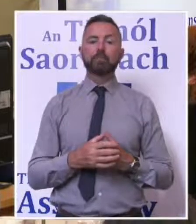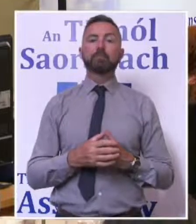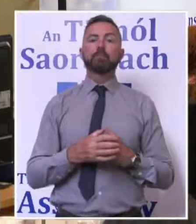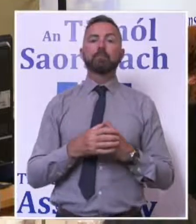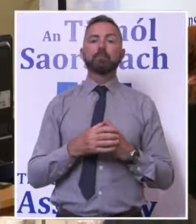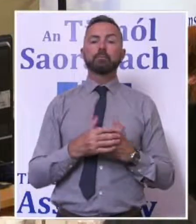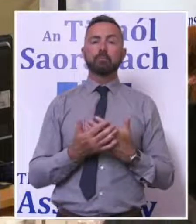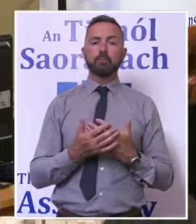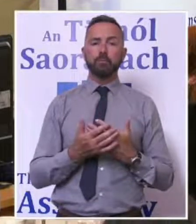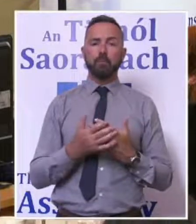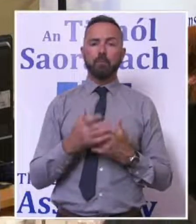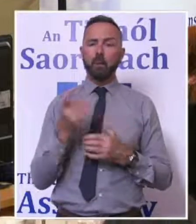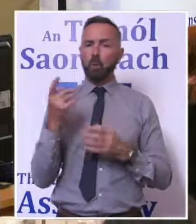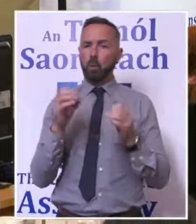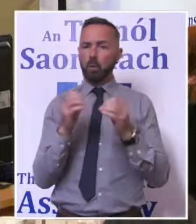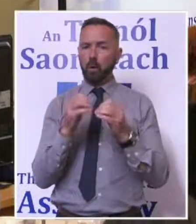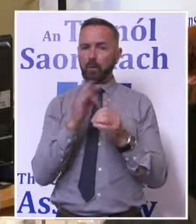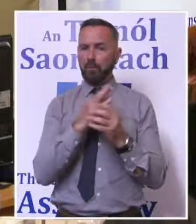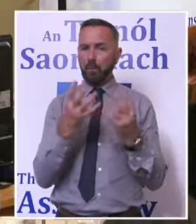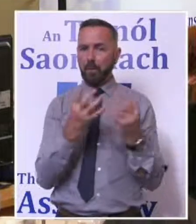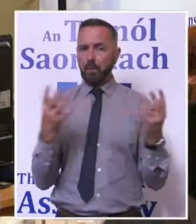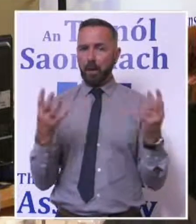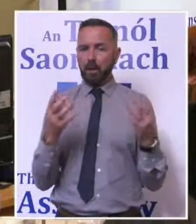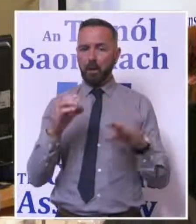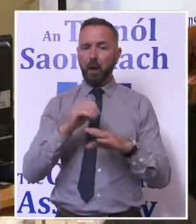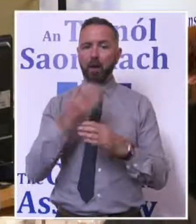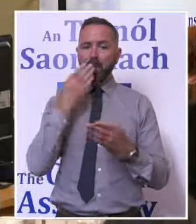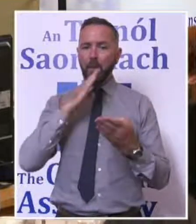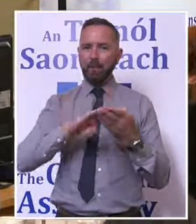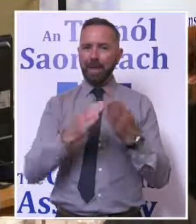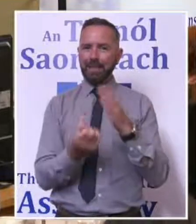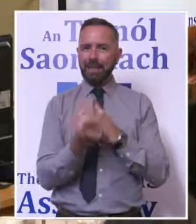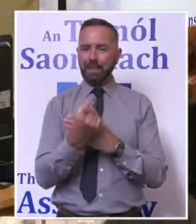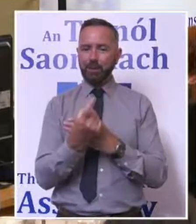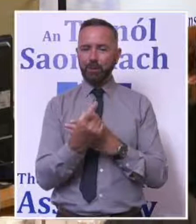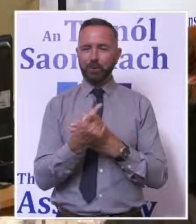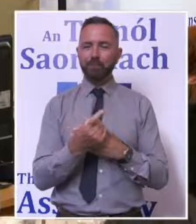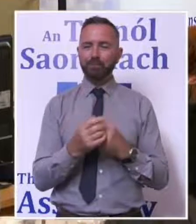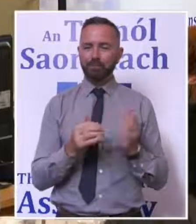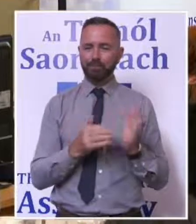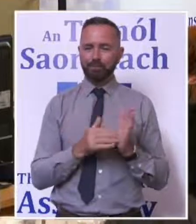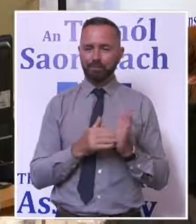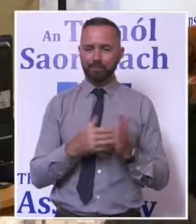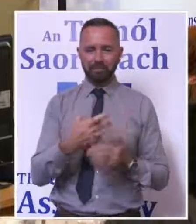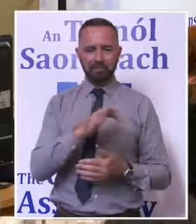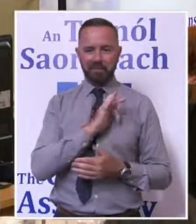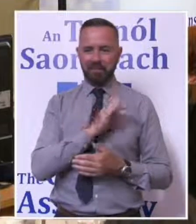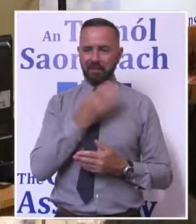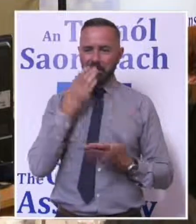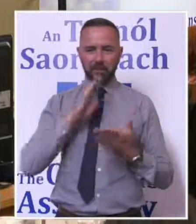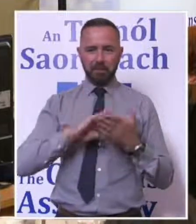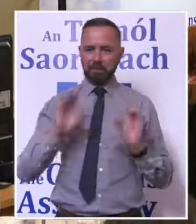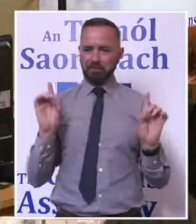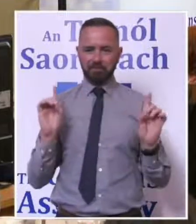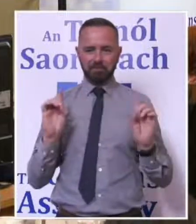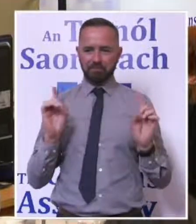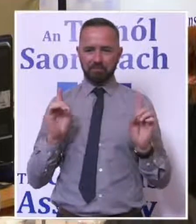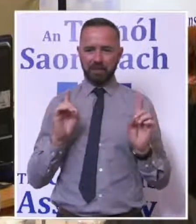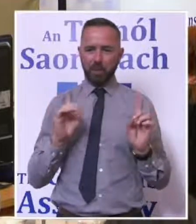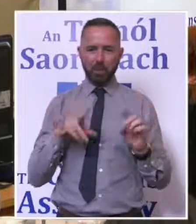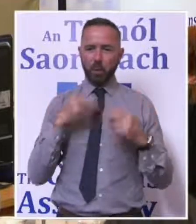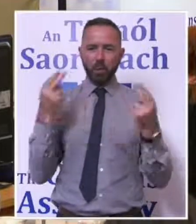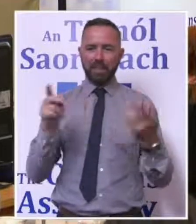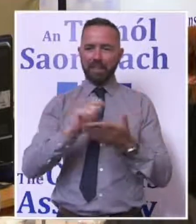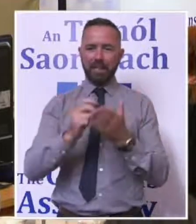sideline remark, if you don't mind, Chairperson, on the betting issue. There's a whole, and I'm not, you don't need to send me to Gamblers